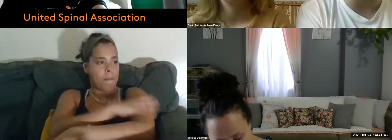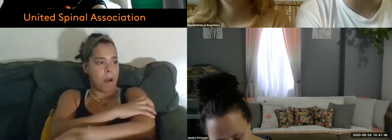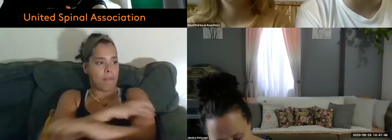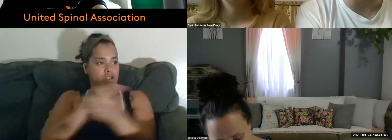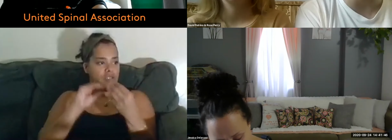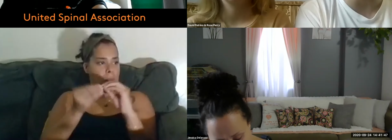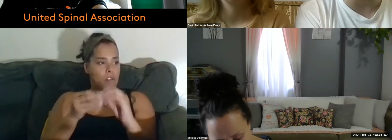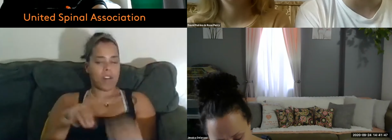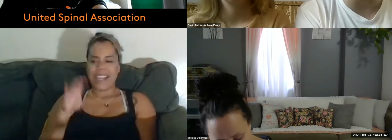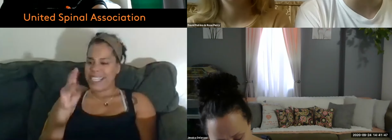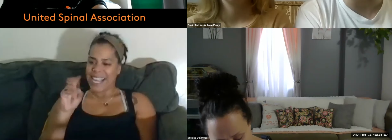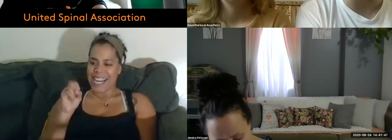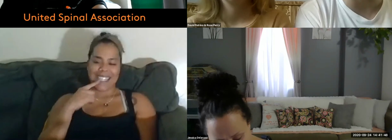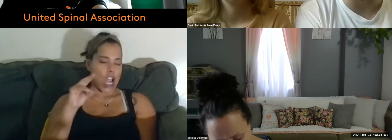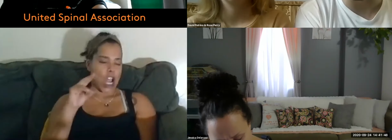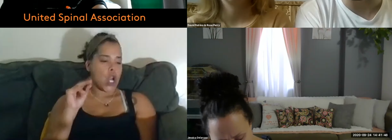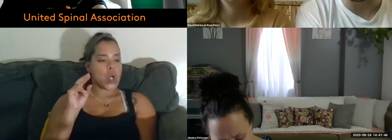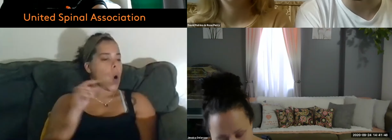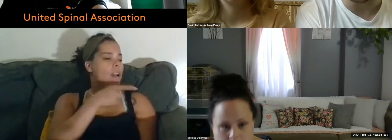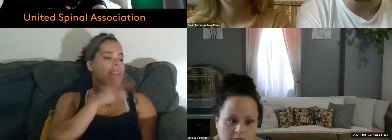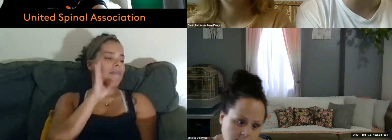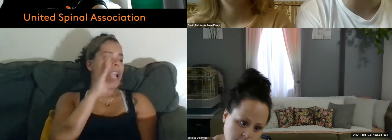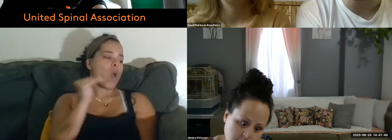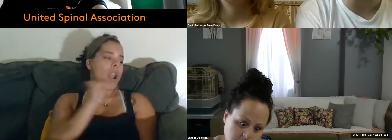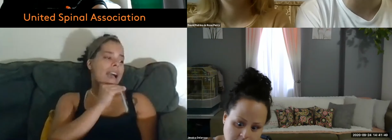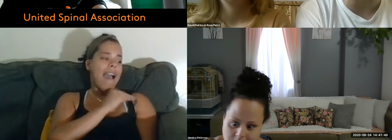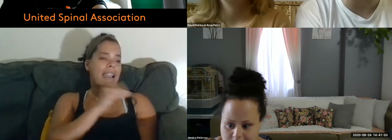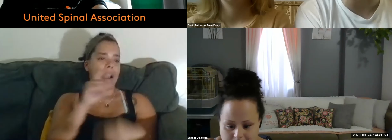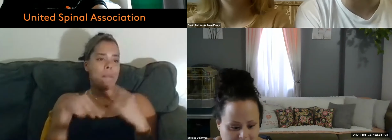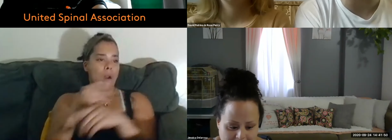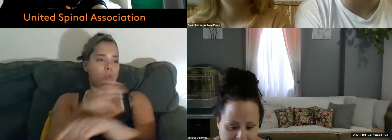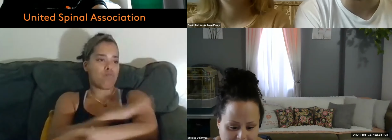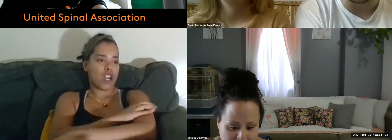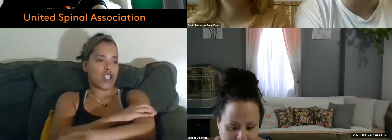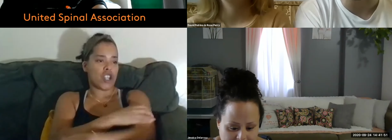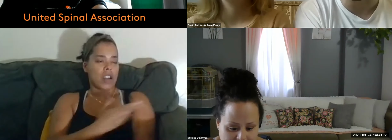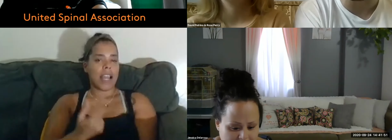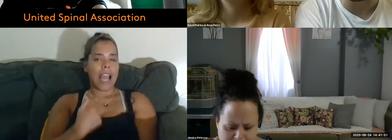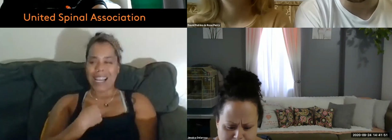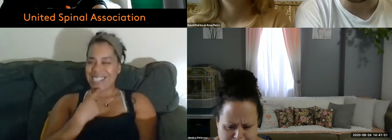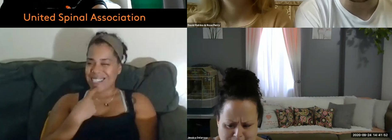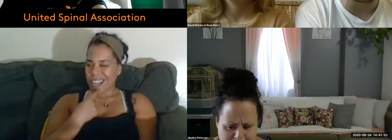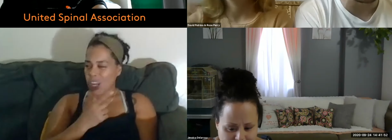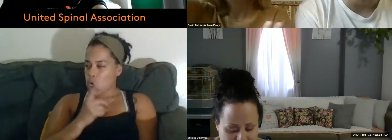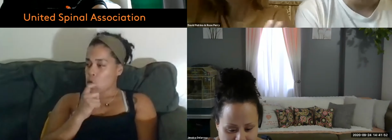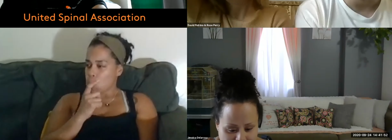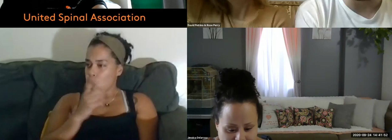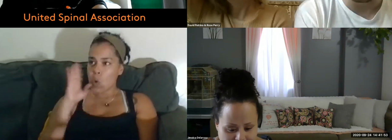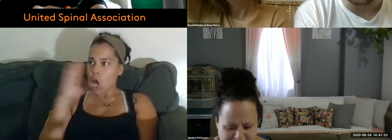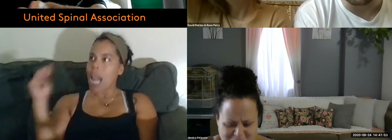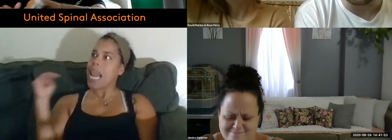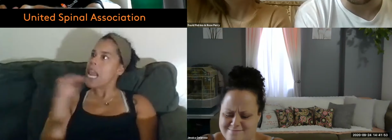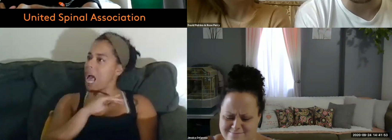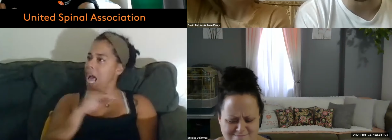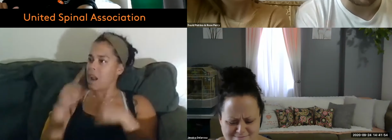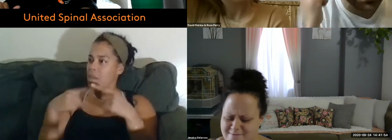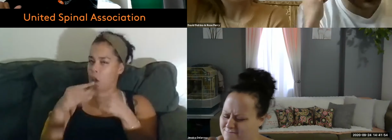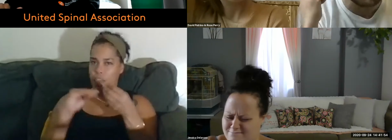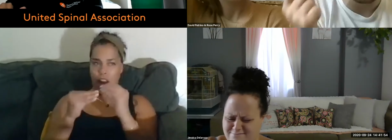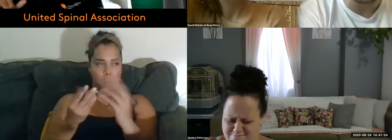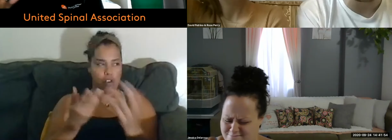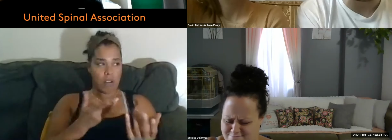that can't work because they're going to lie about their blood pressure. I'm like, yeah, you tell me the patient that's going to lie about their blood pressure because they want to have a stroke.